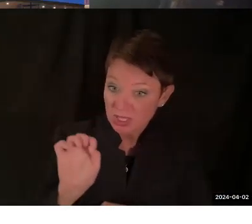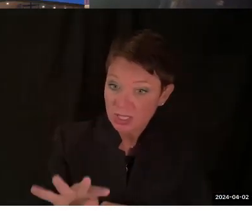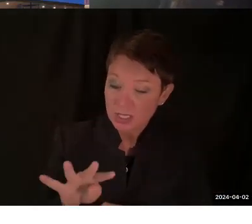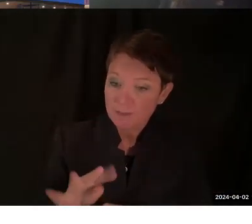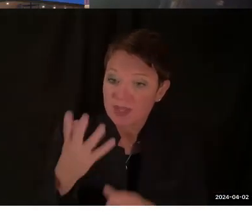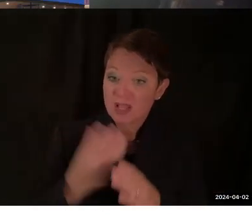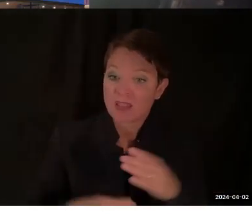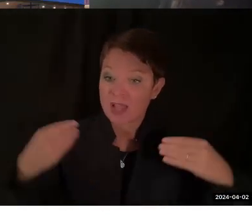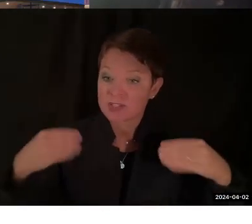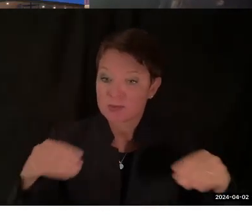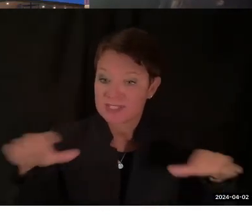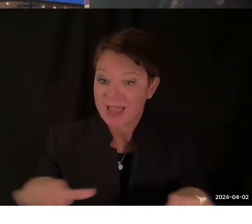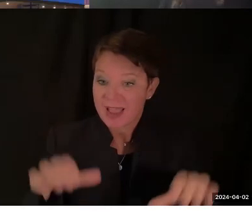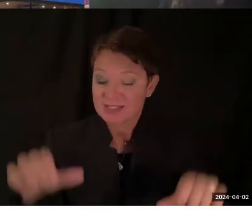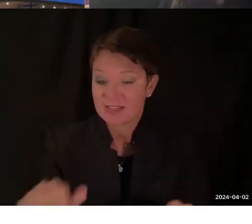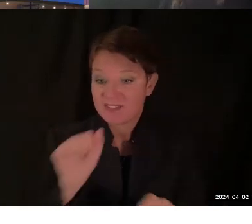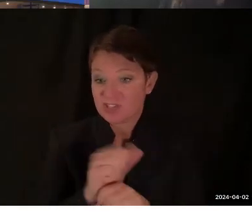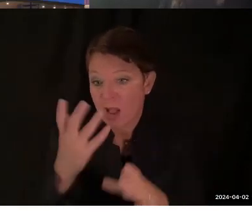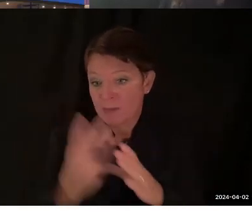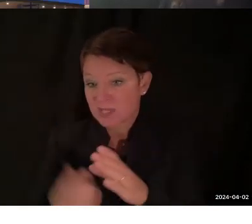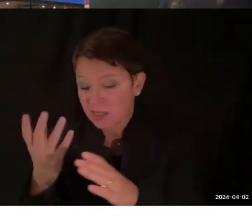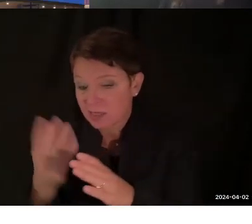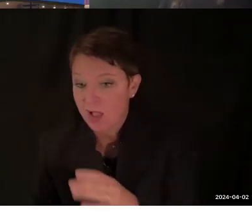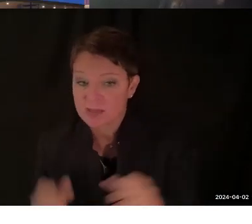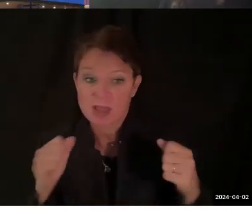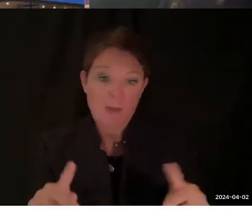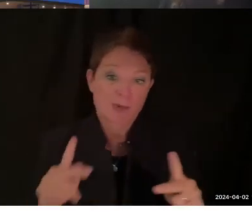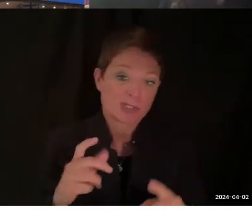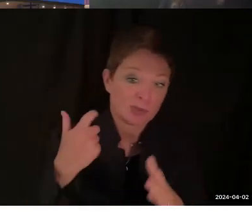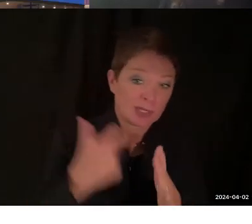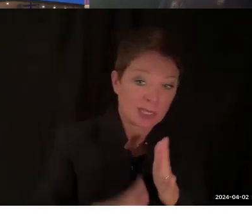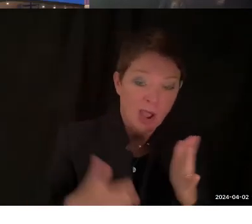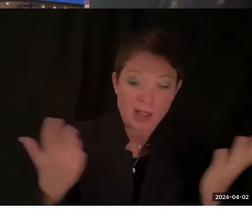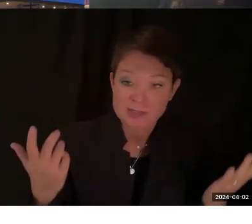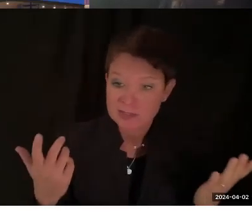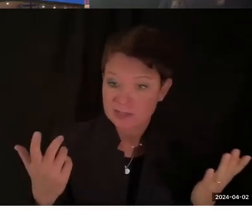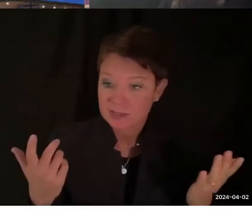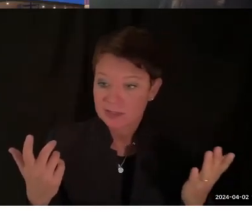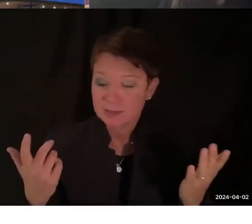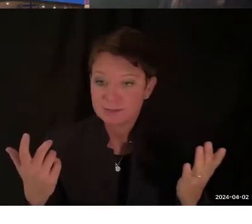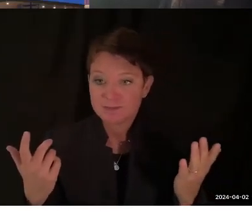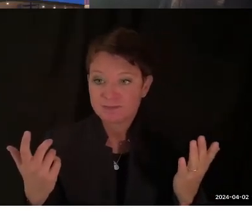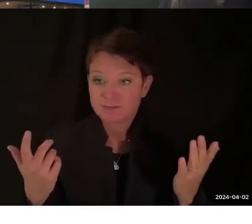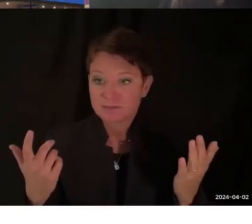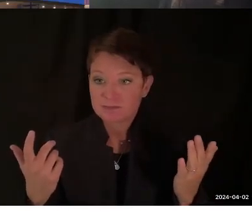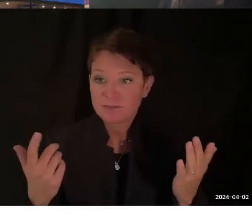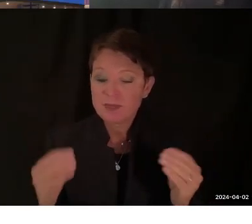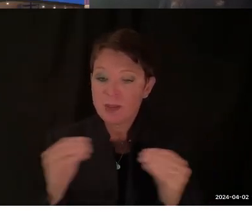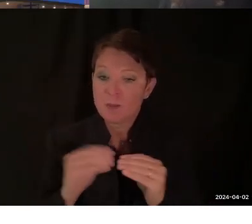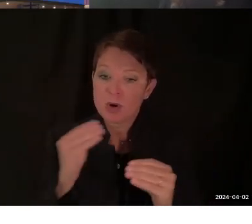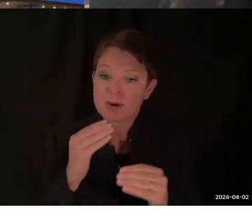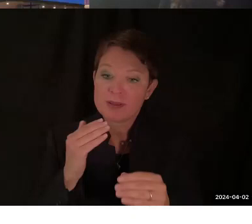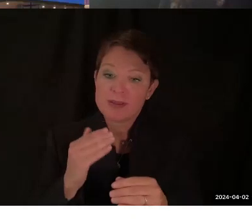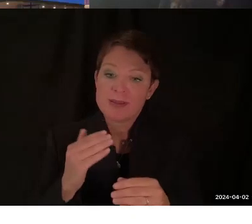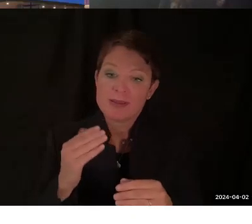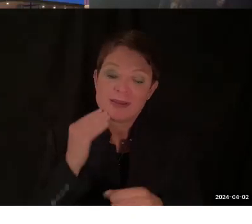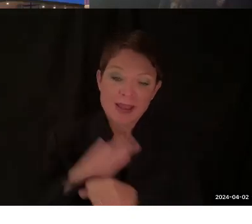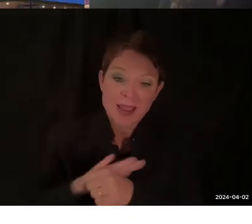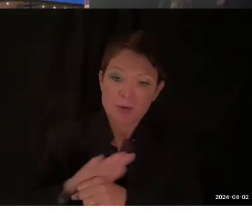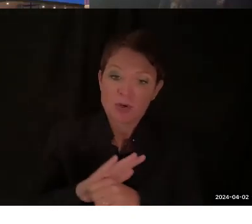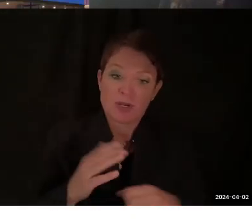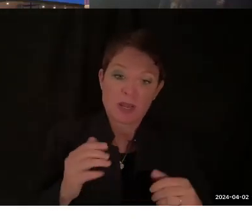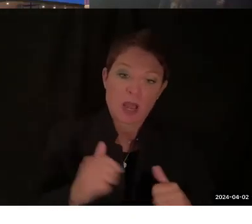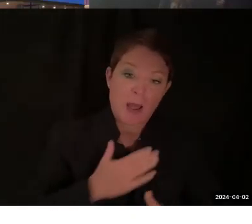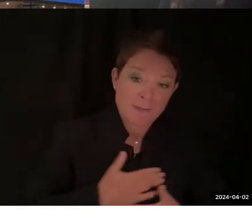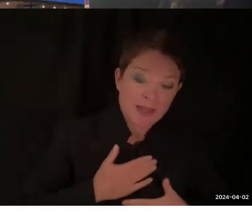lost retail activity and jobs, the opportunity cost of more neighborhood-oriented amenities and more